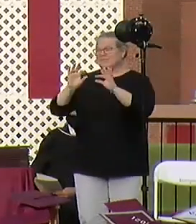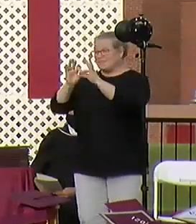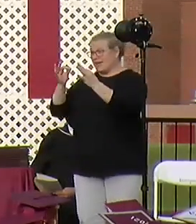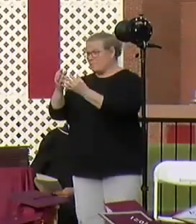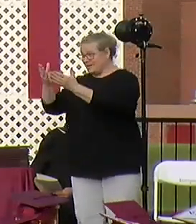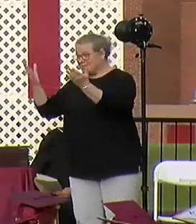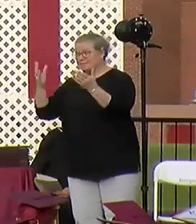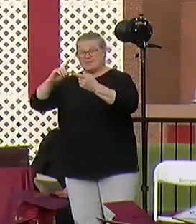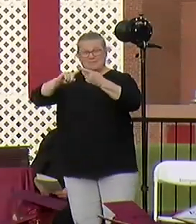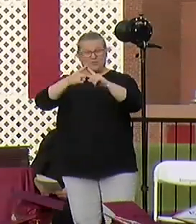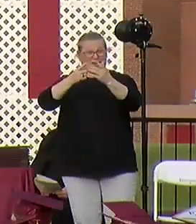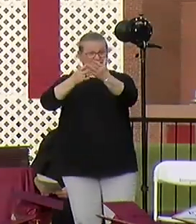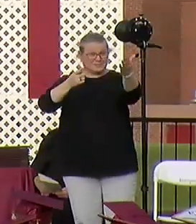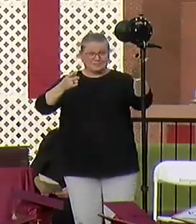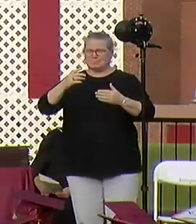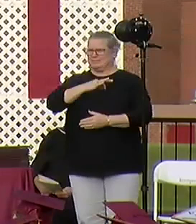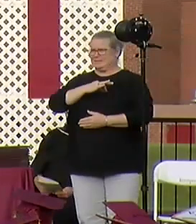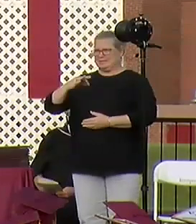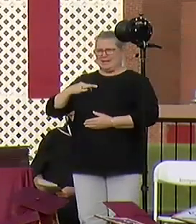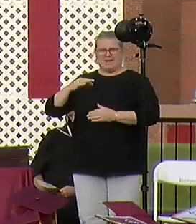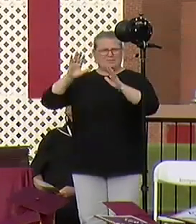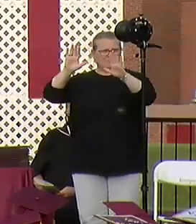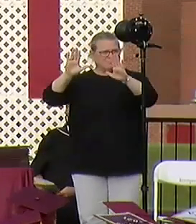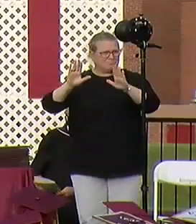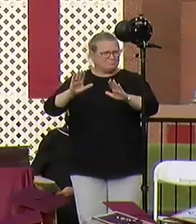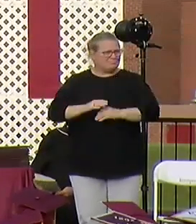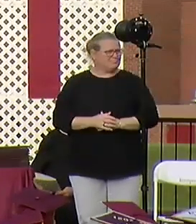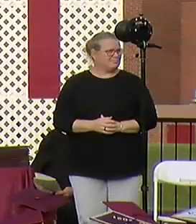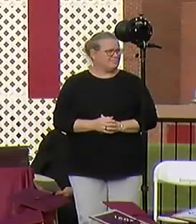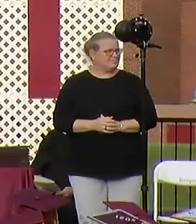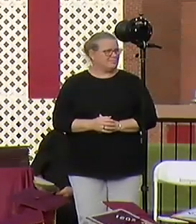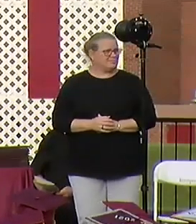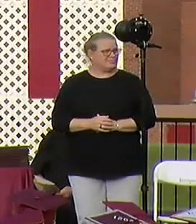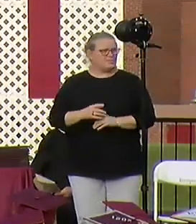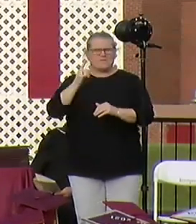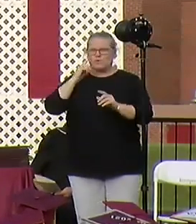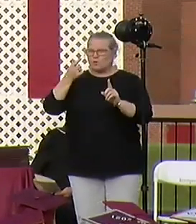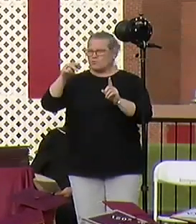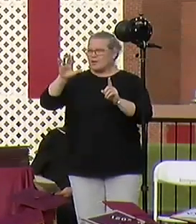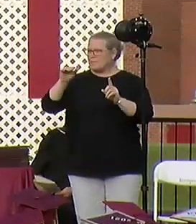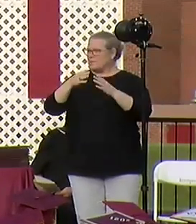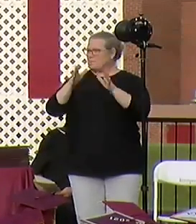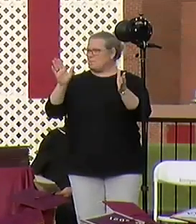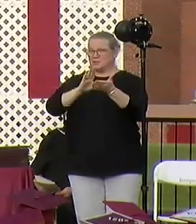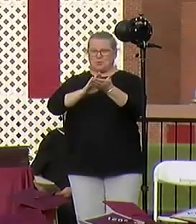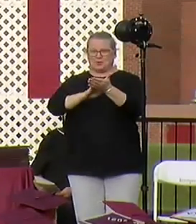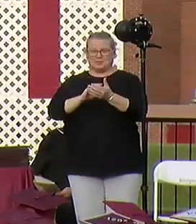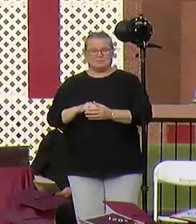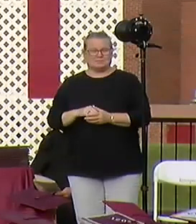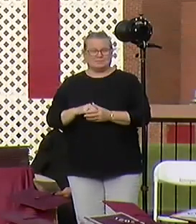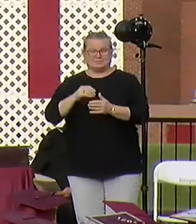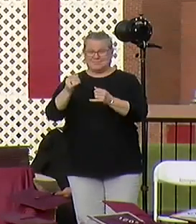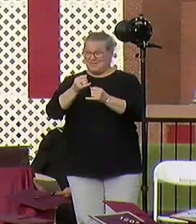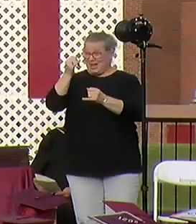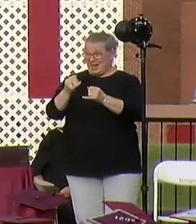friends, incredible staff of the Granby Public Schools, and finally,